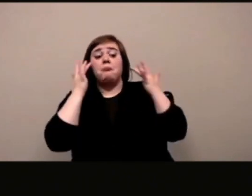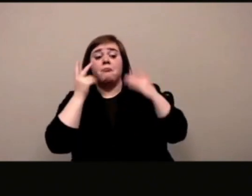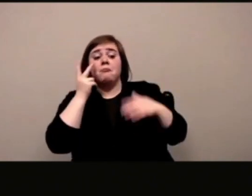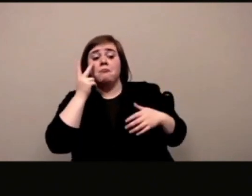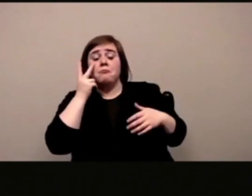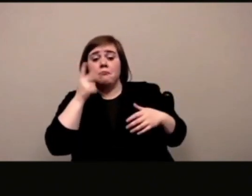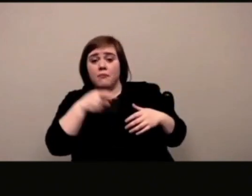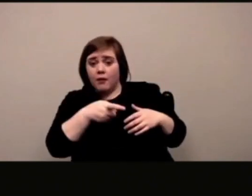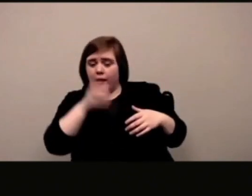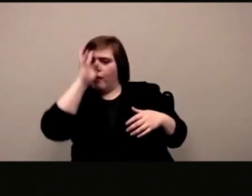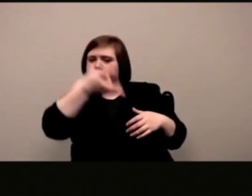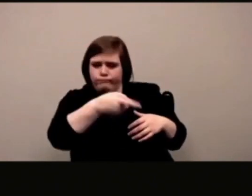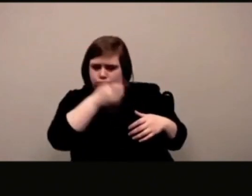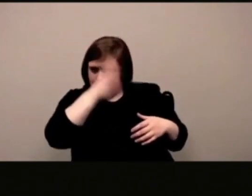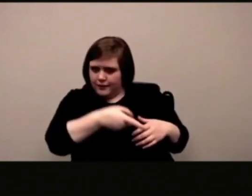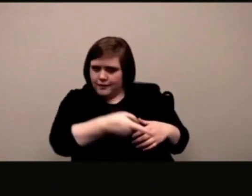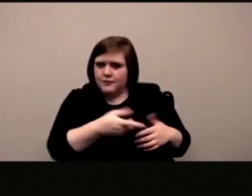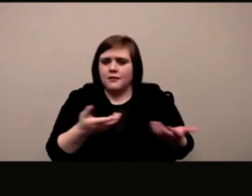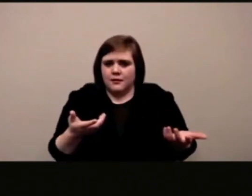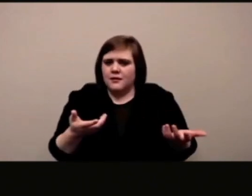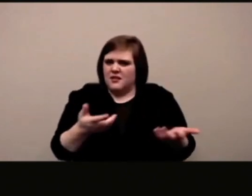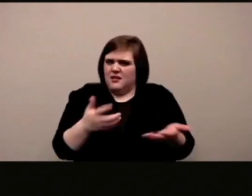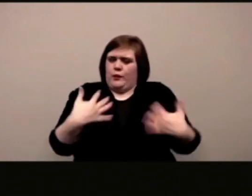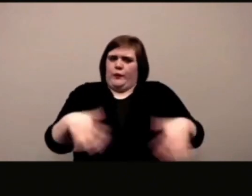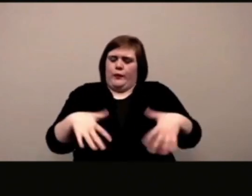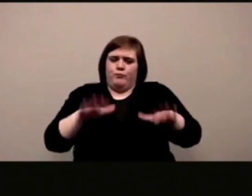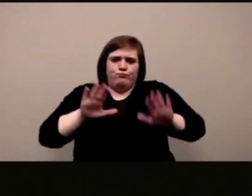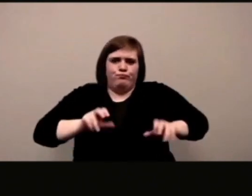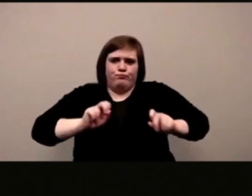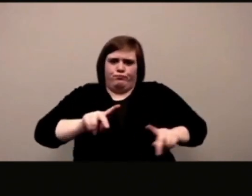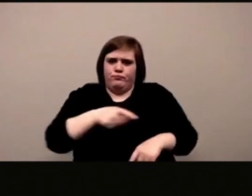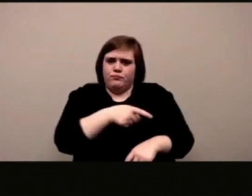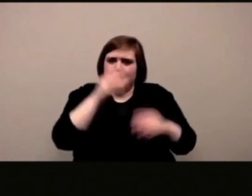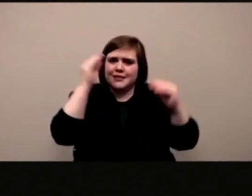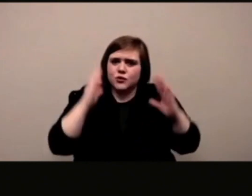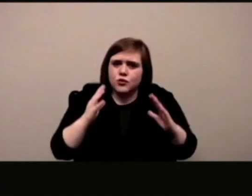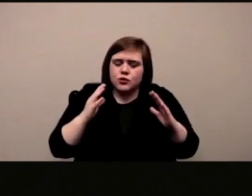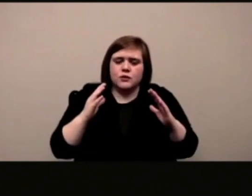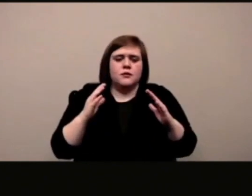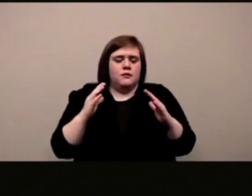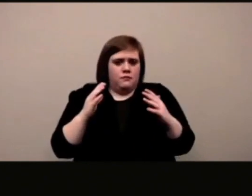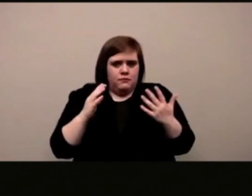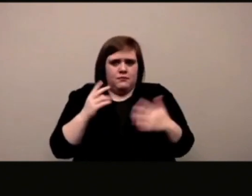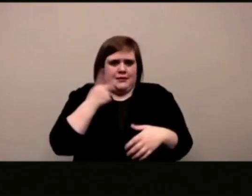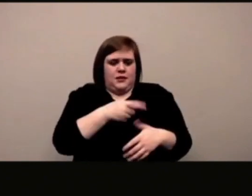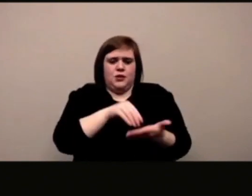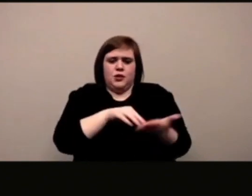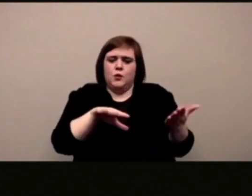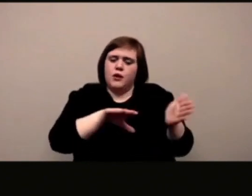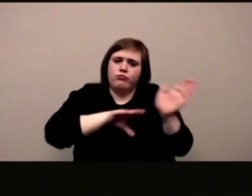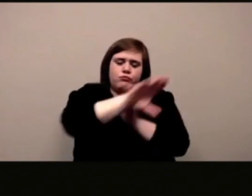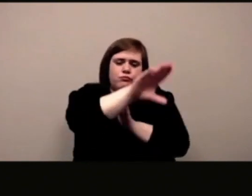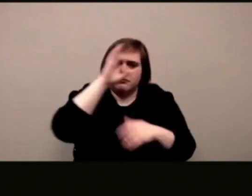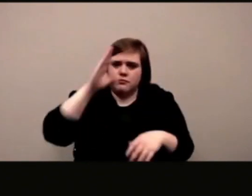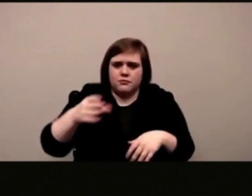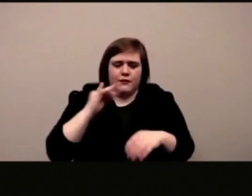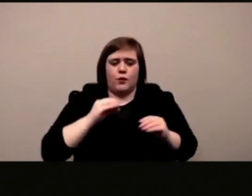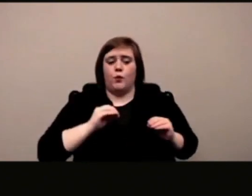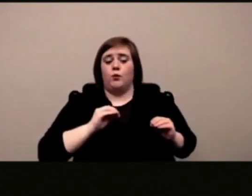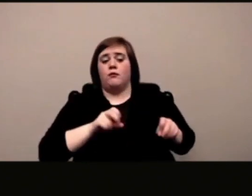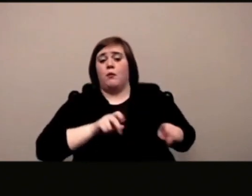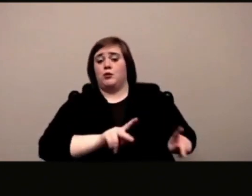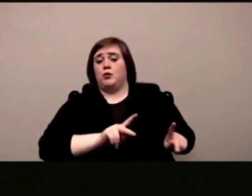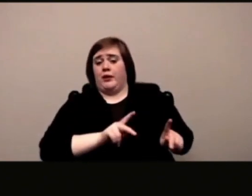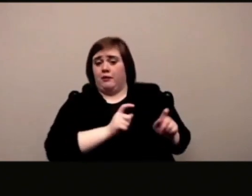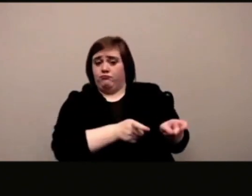something. And it's just a great opportunity for teachers to see how amazing our students can be if you just give them the opportunity. Yeah, I